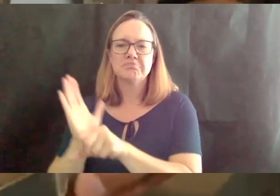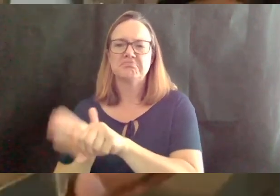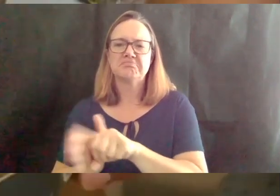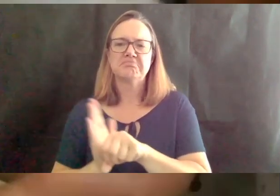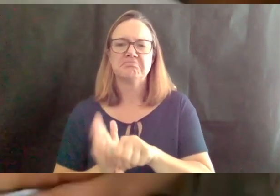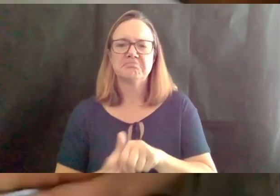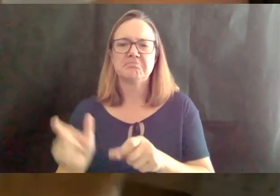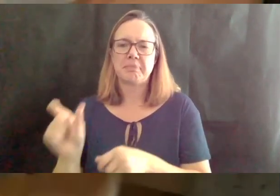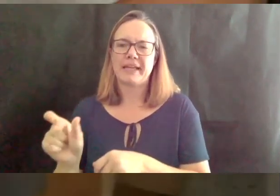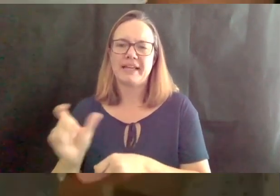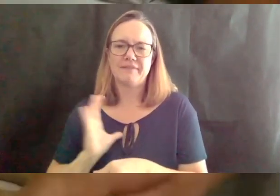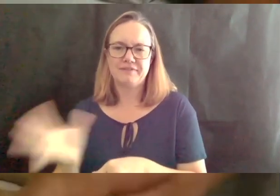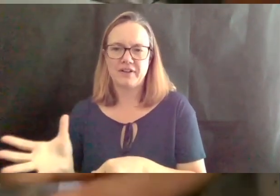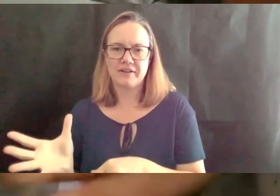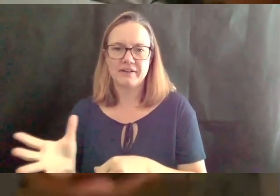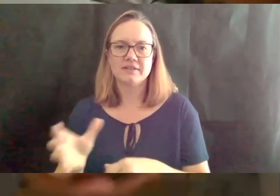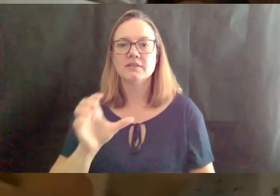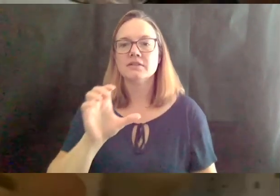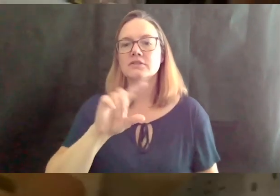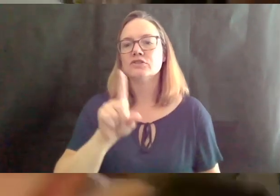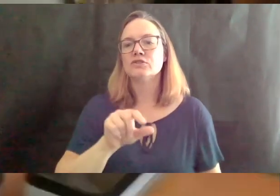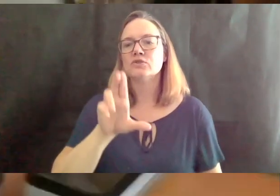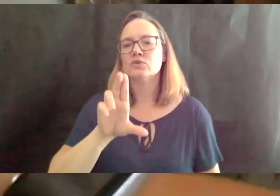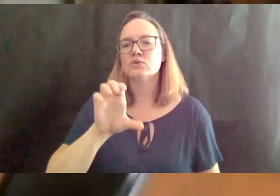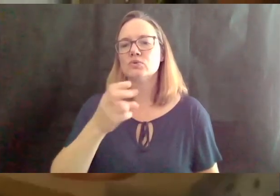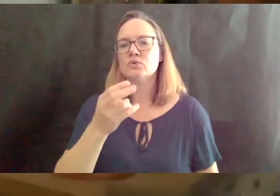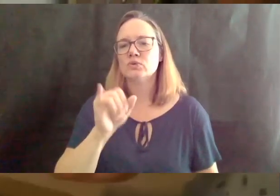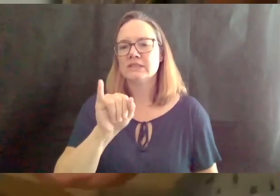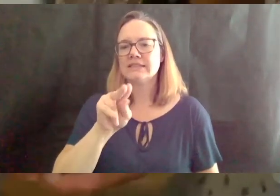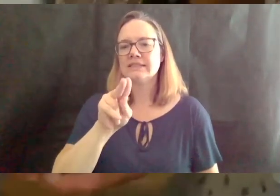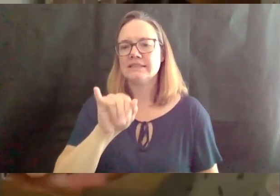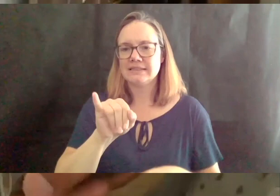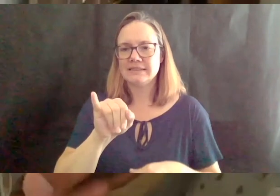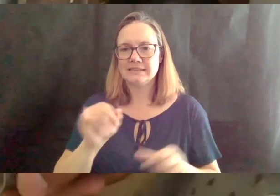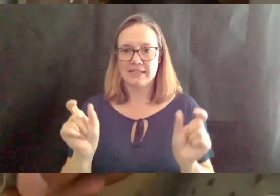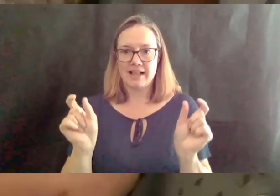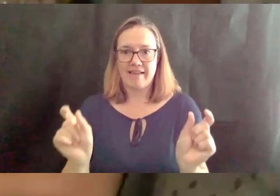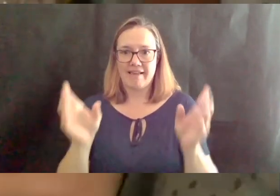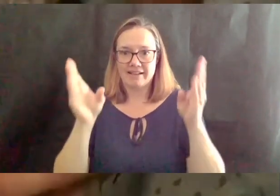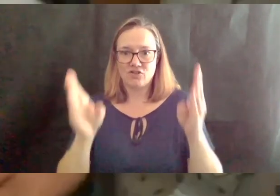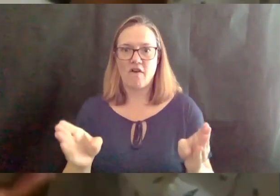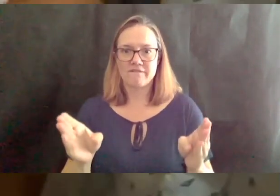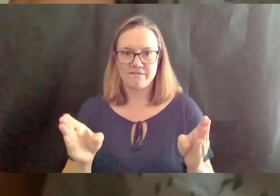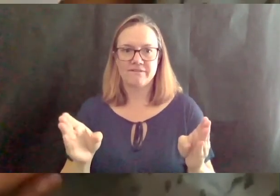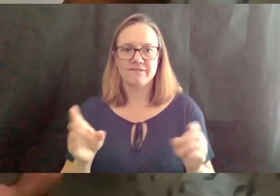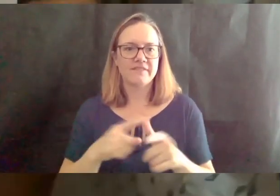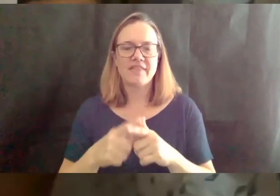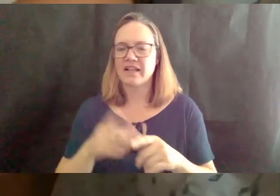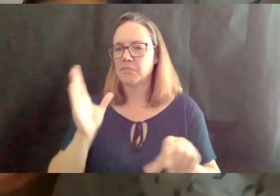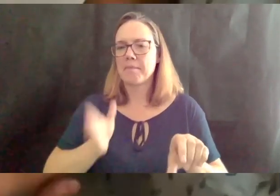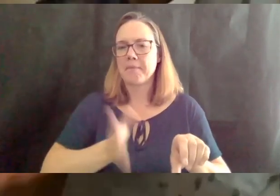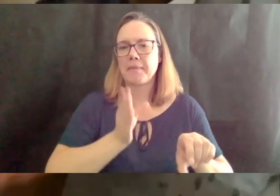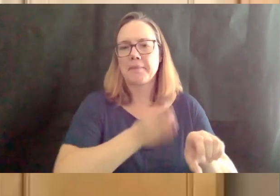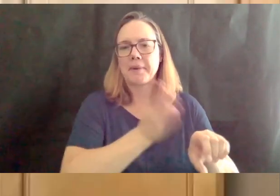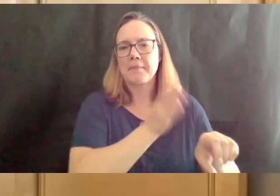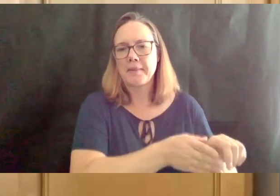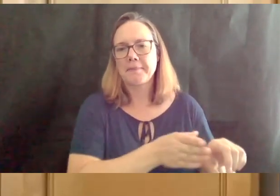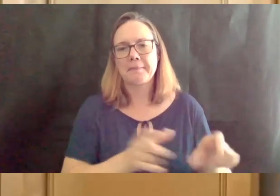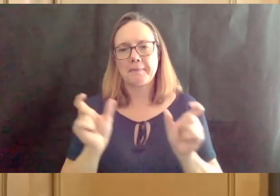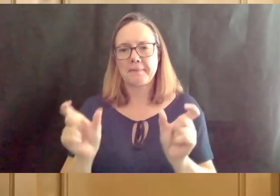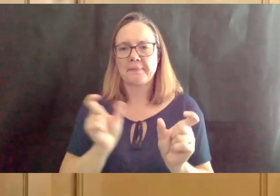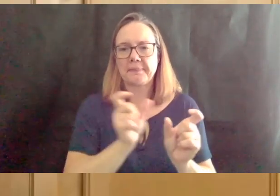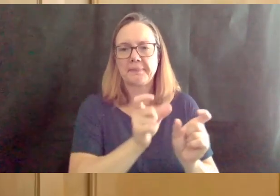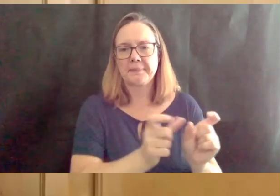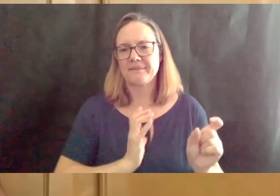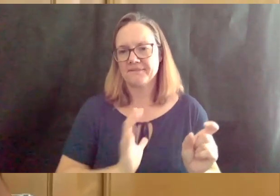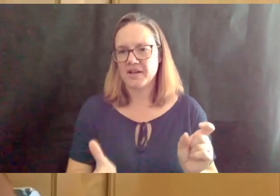Then your zucchini, again you take off the ends, and these you can just kind of slice the chunks like so.